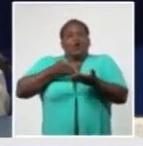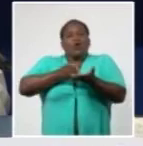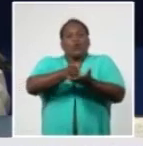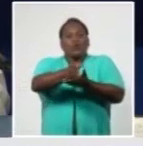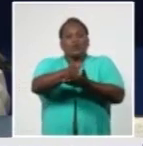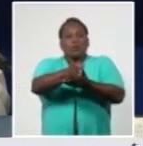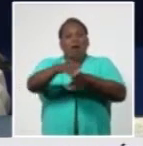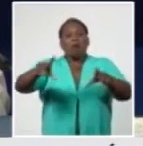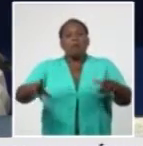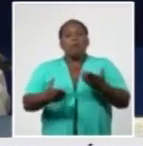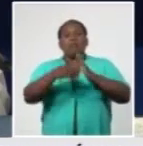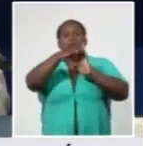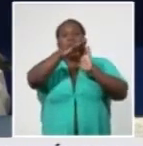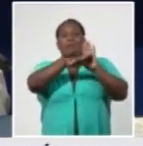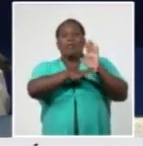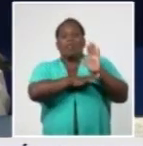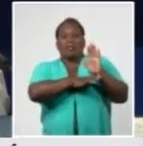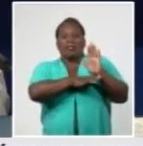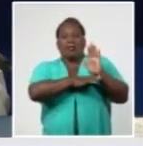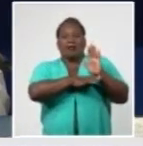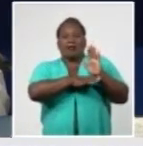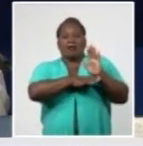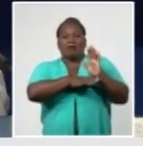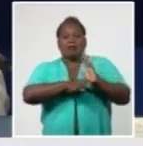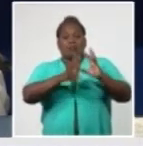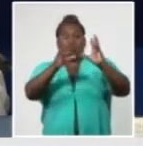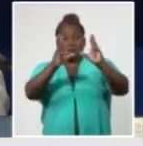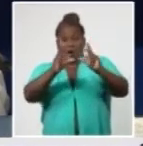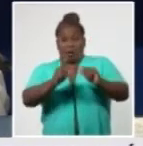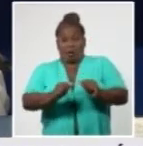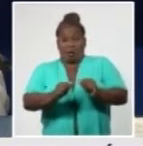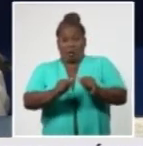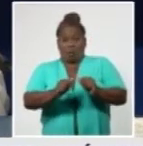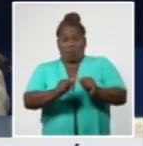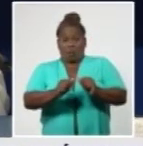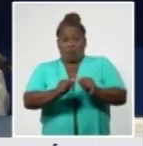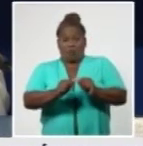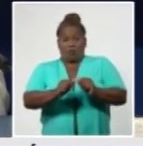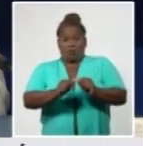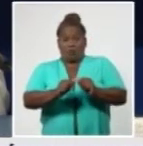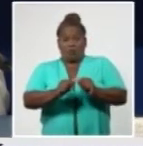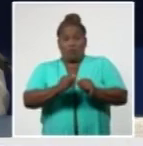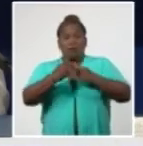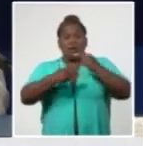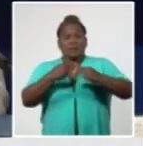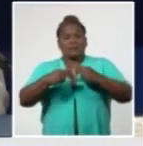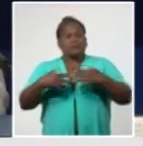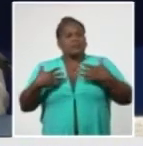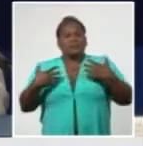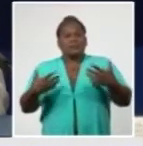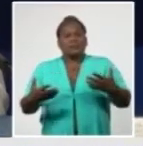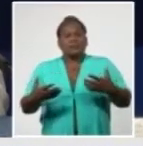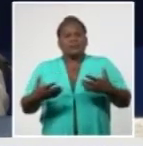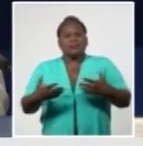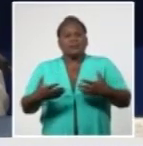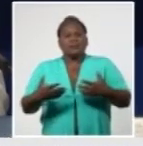This means we are on the right track and that we have to continue abiding by the measures.